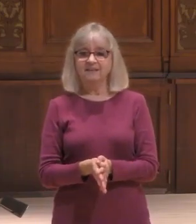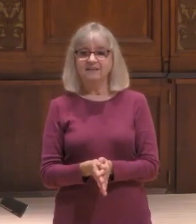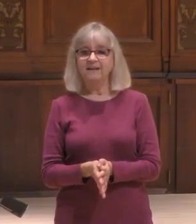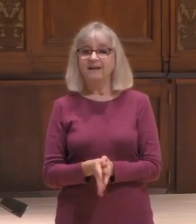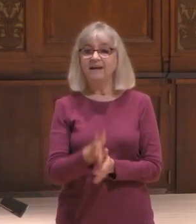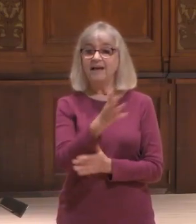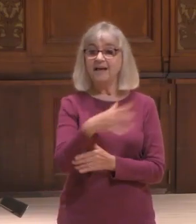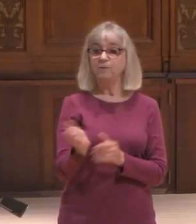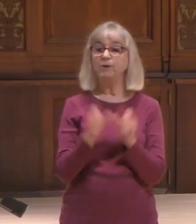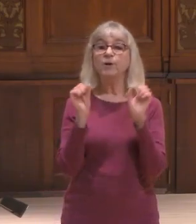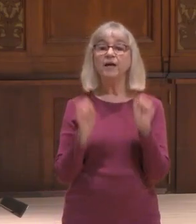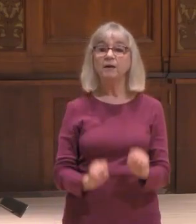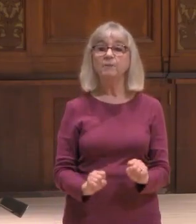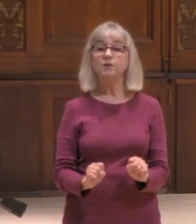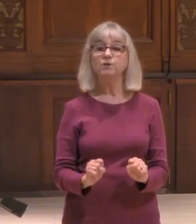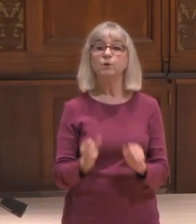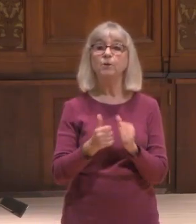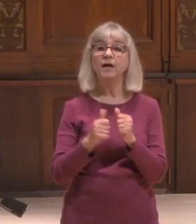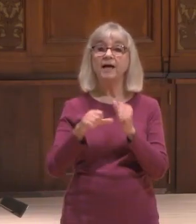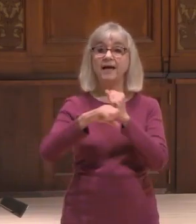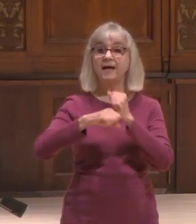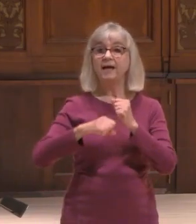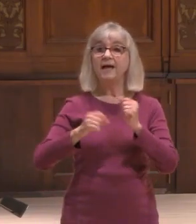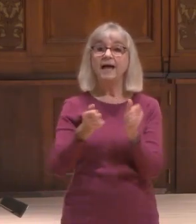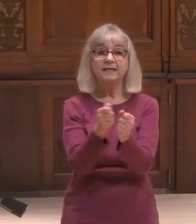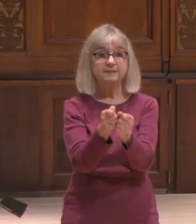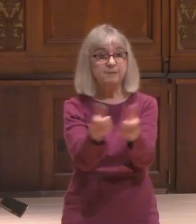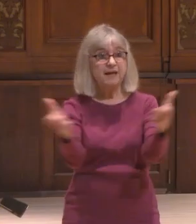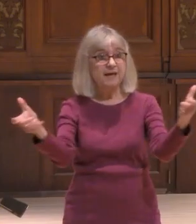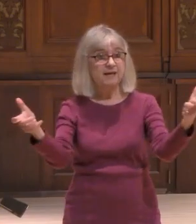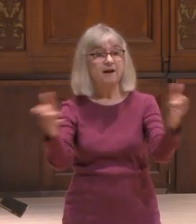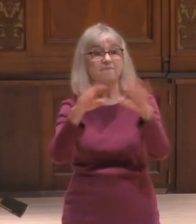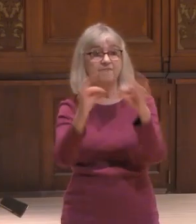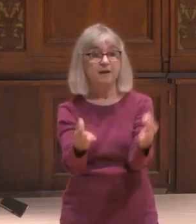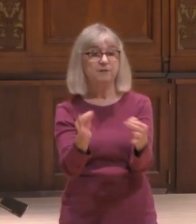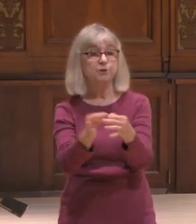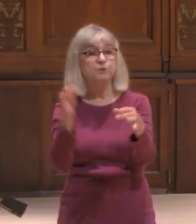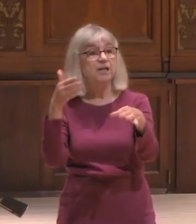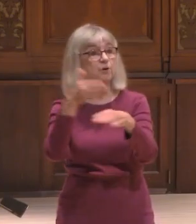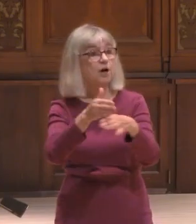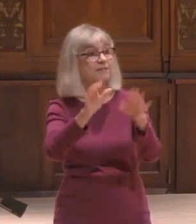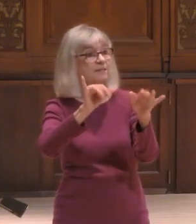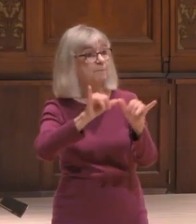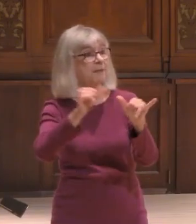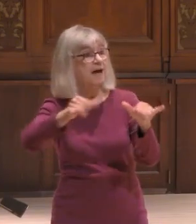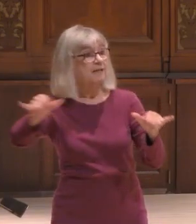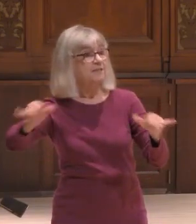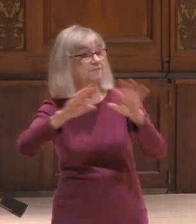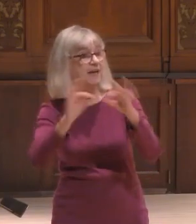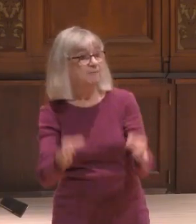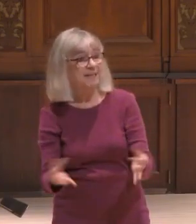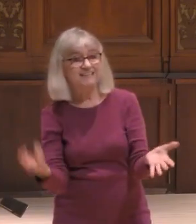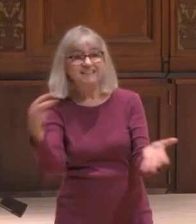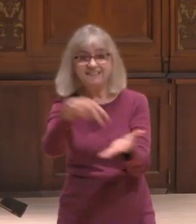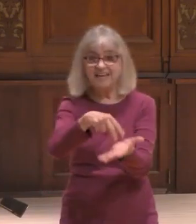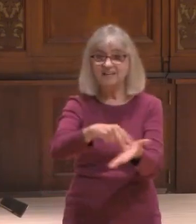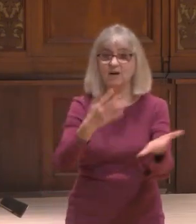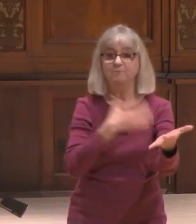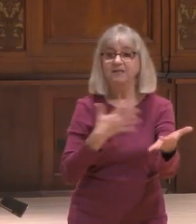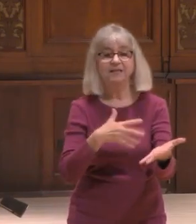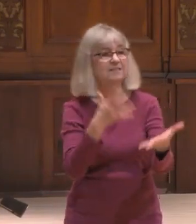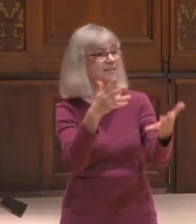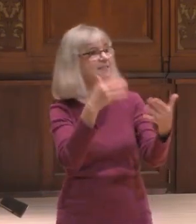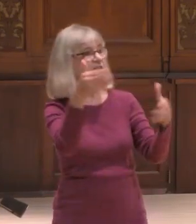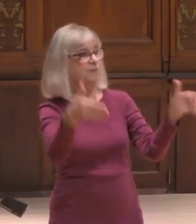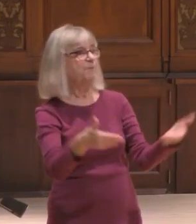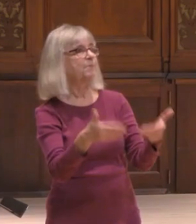And we were able to extend our family to our Across the Miles family who are here today. Why don't you stand up? It's been such a pleasure,